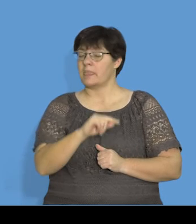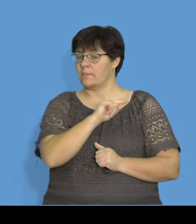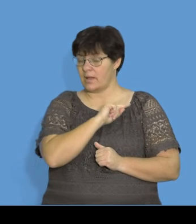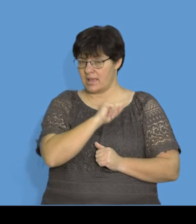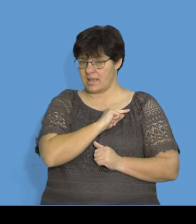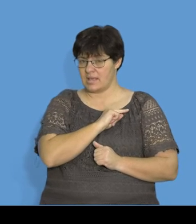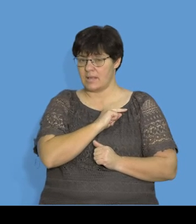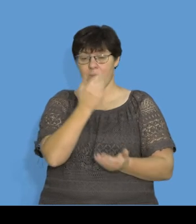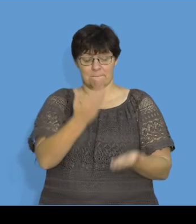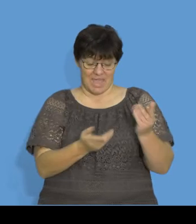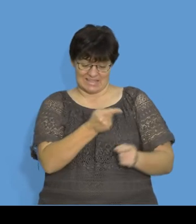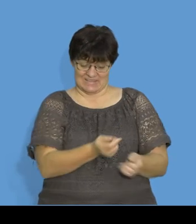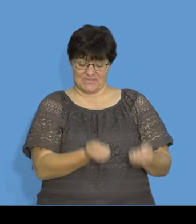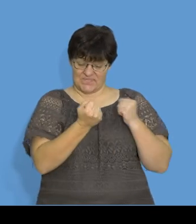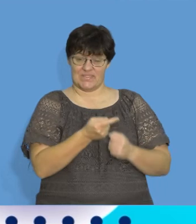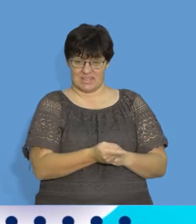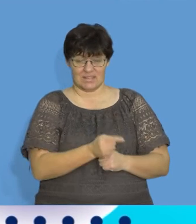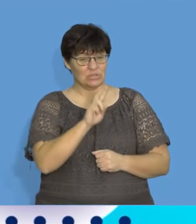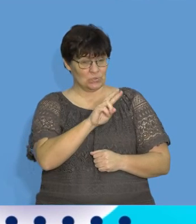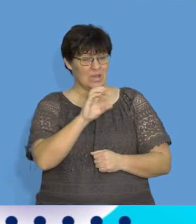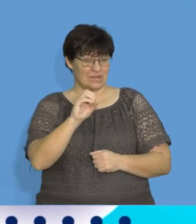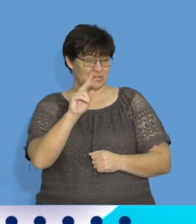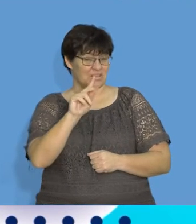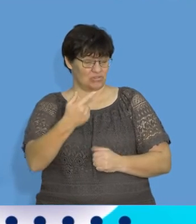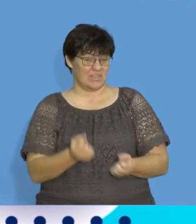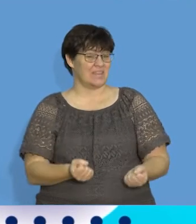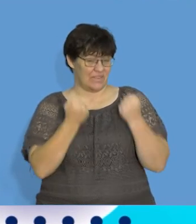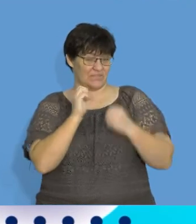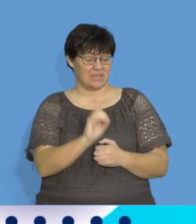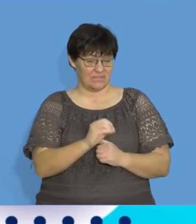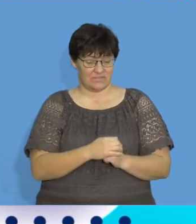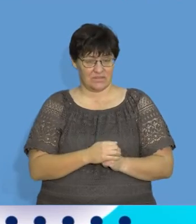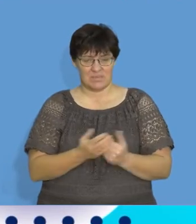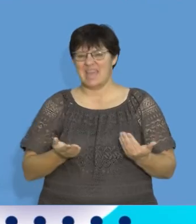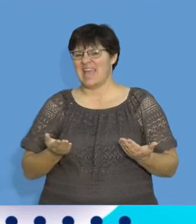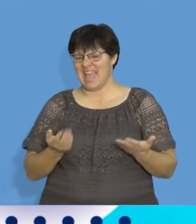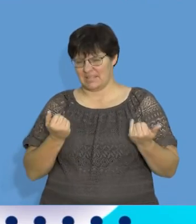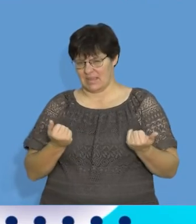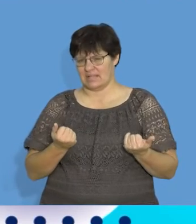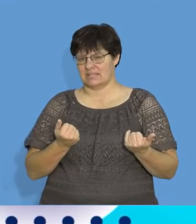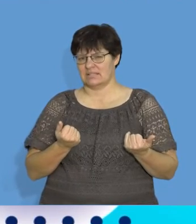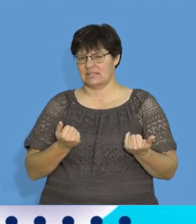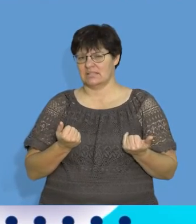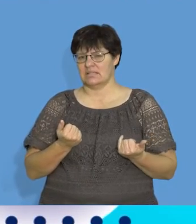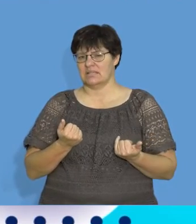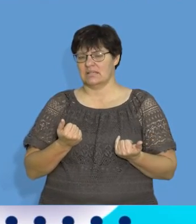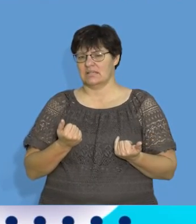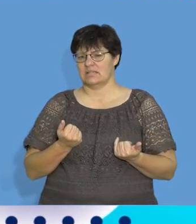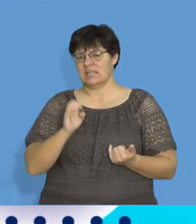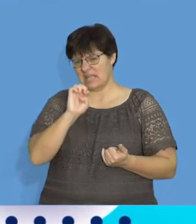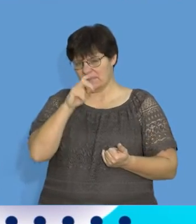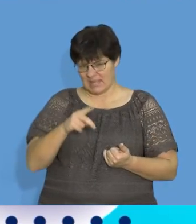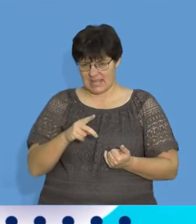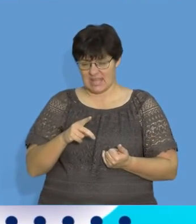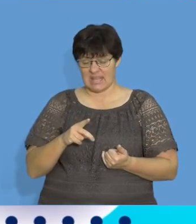because it's a big mass. Okay, 200 kilograms is heavy. So I expected a big potential